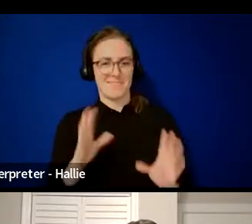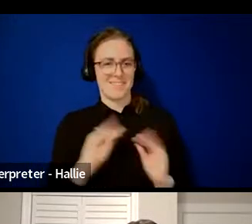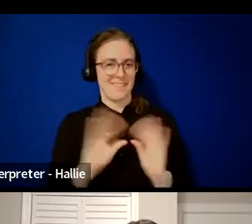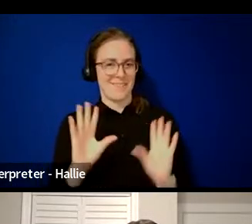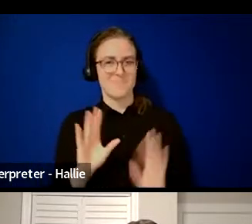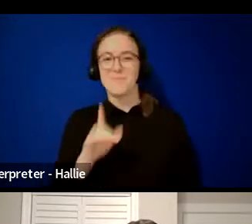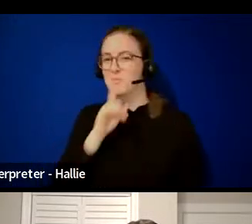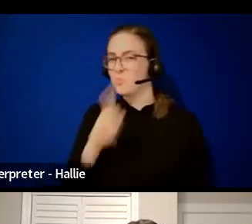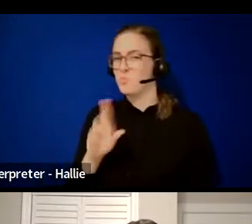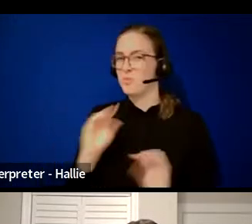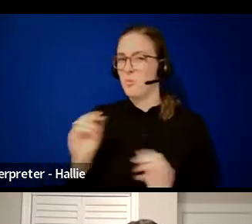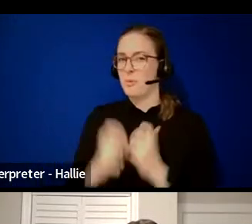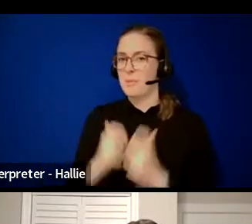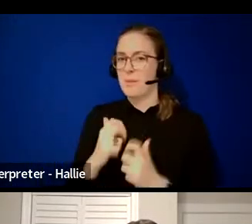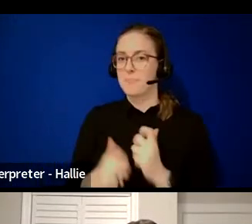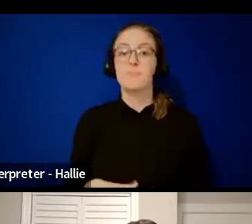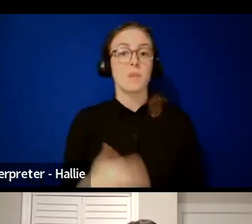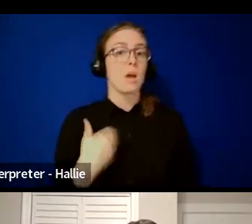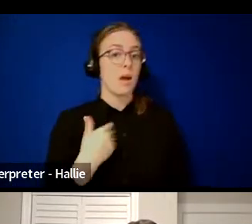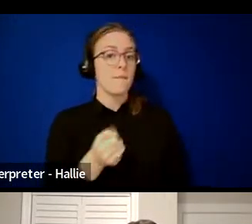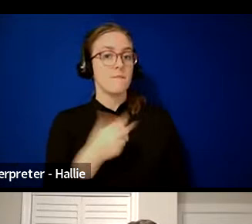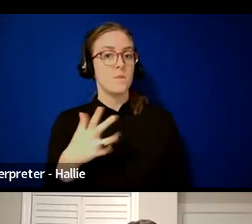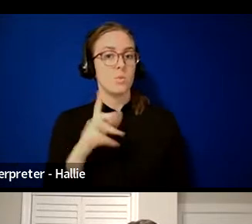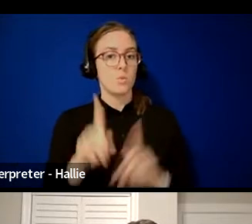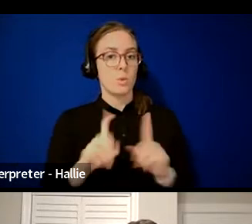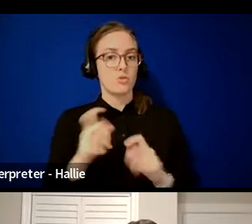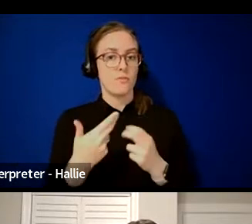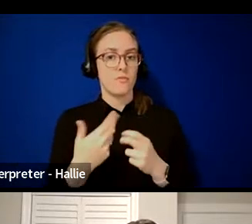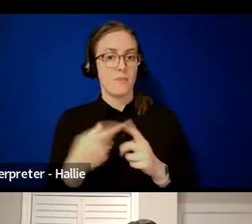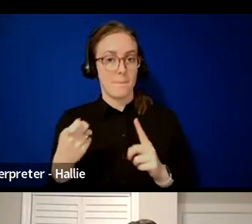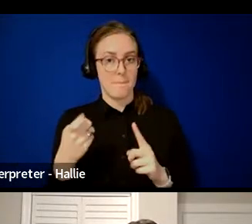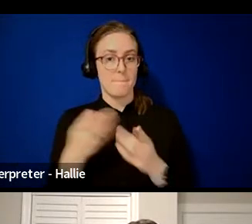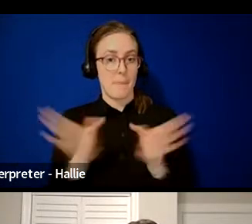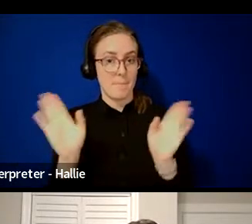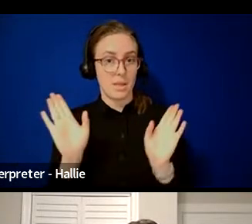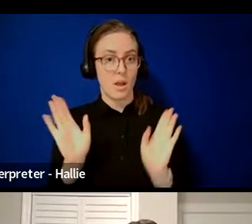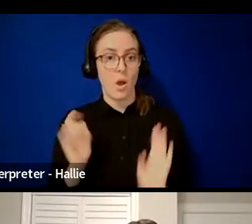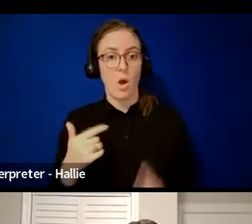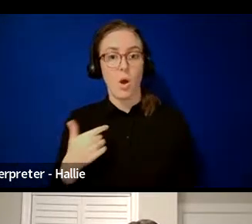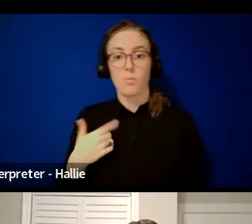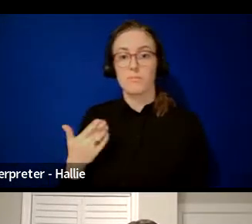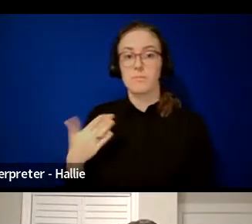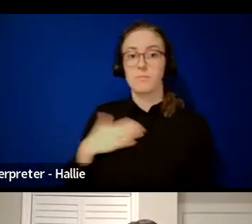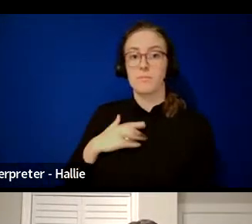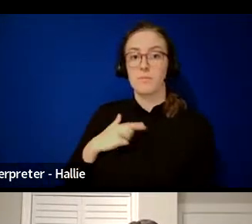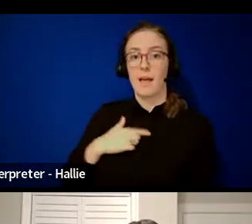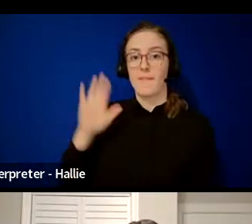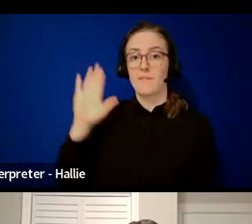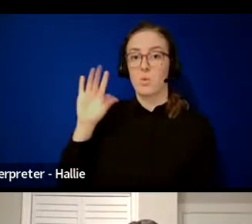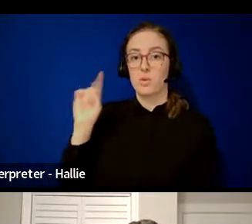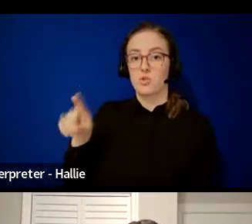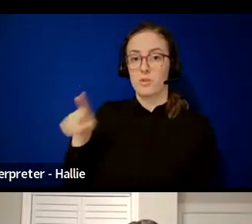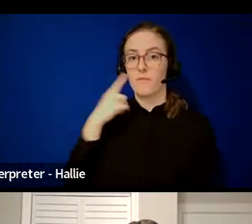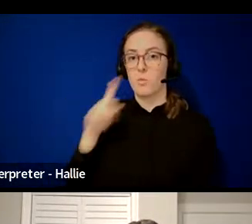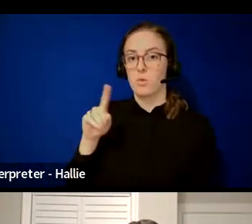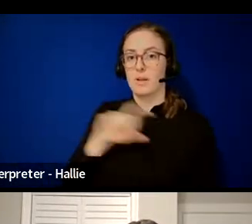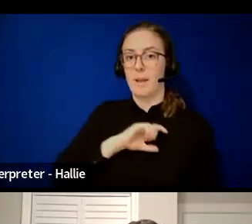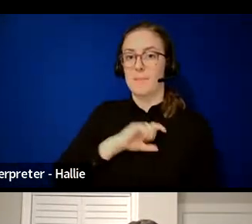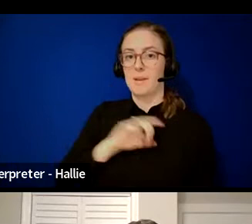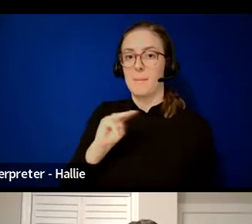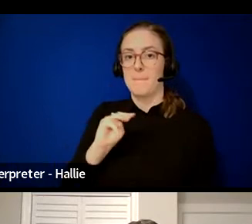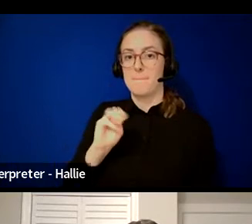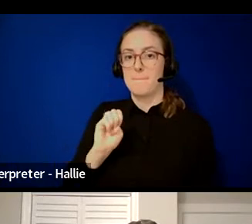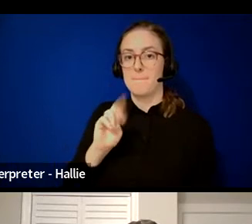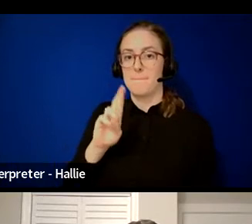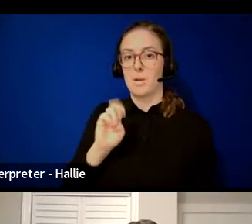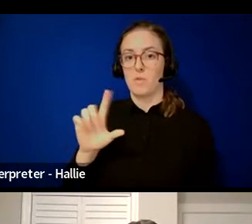problem. We have a couple questions from the public. And I have a question for Captain Merrill. And as you can see,